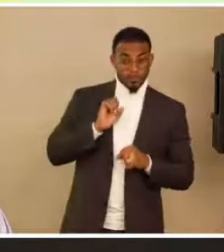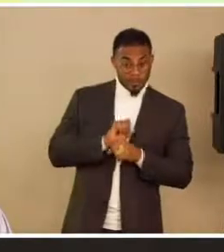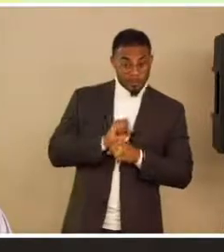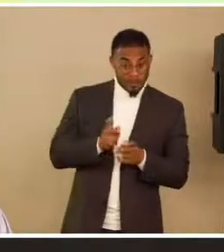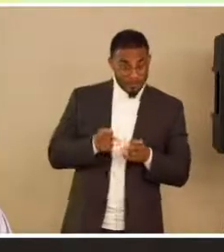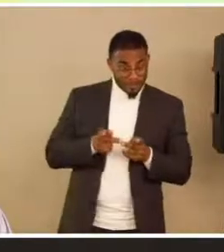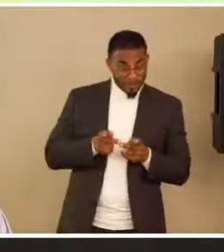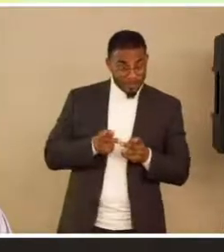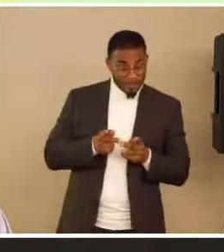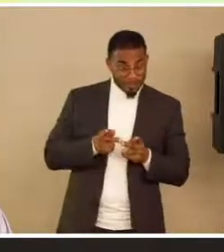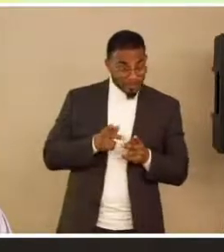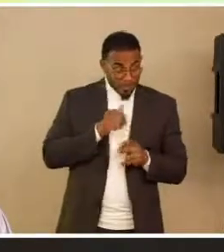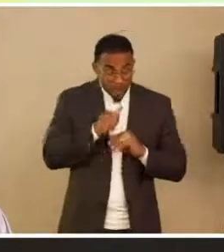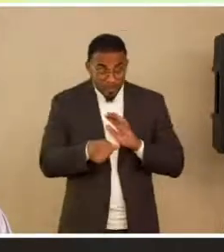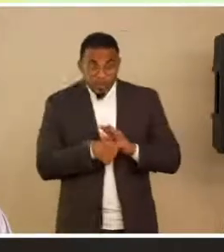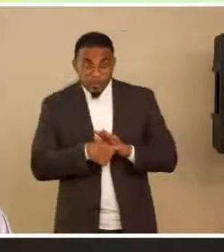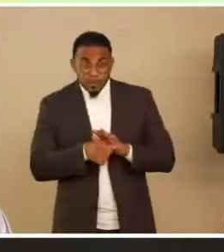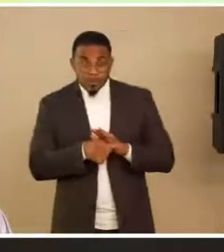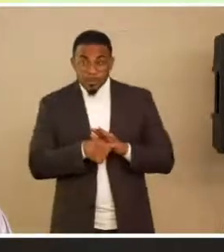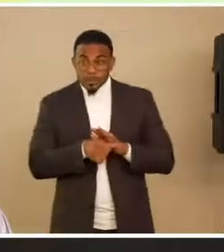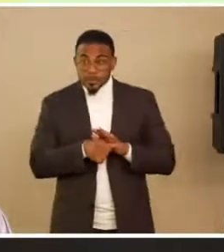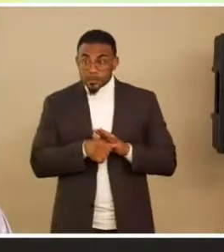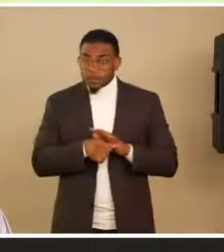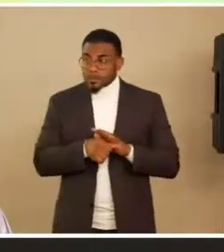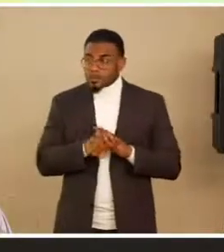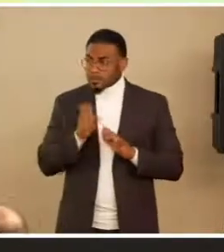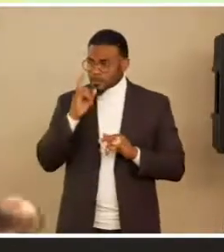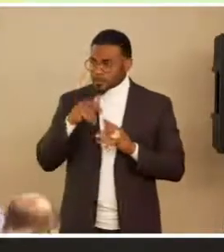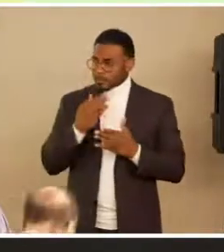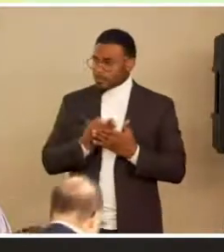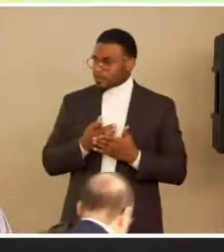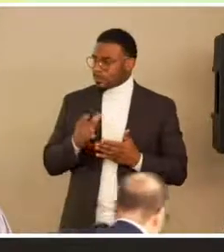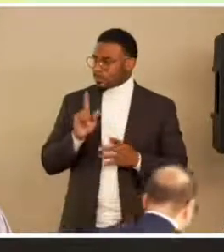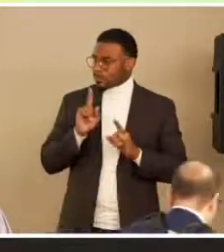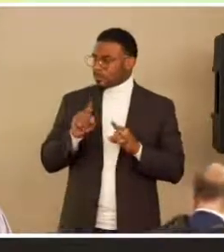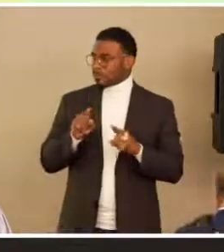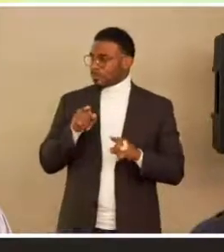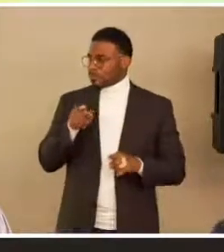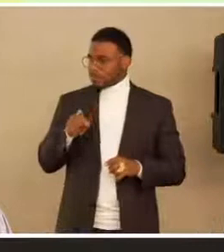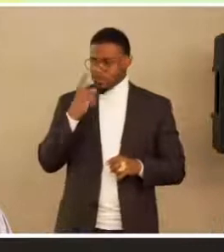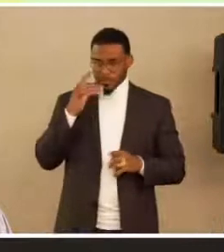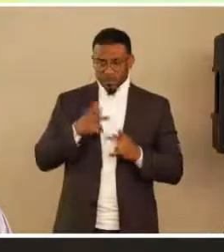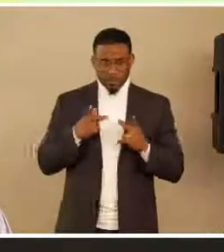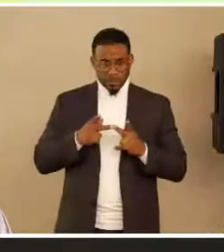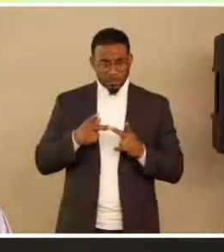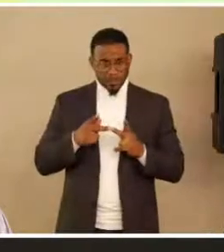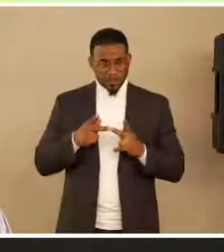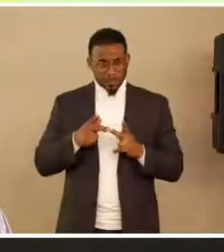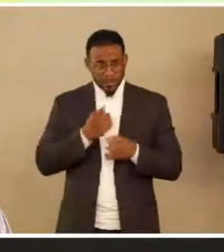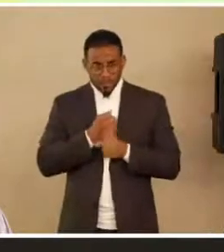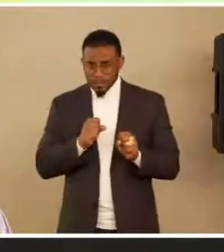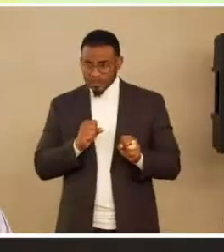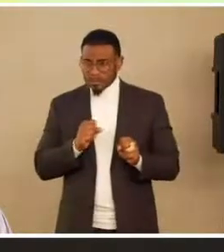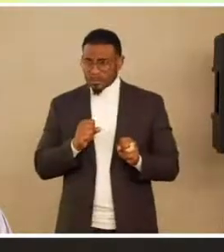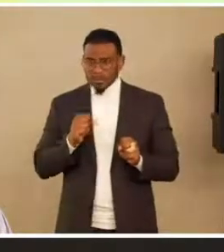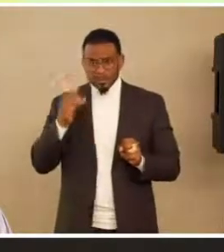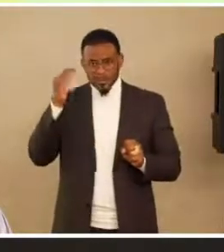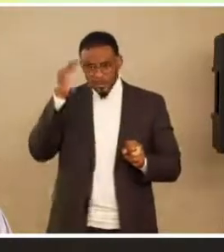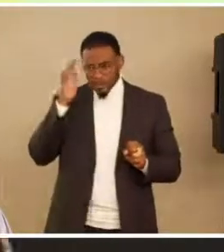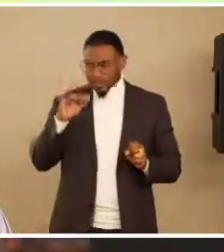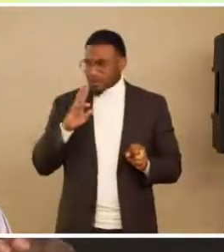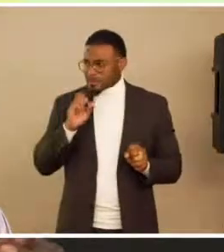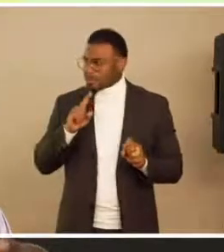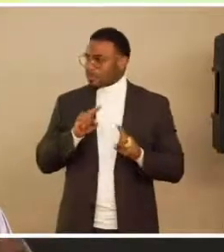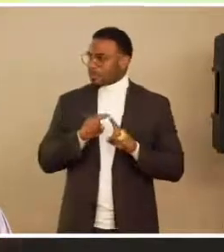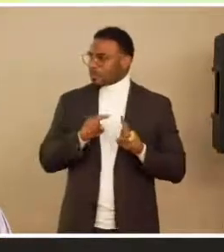actually a place of refuge. And when I think of the fact that they went there for a place of refuge, knowing that